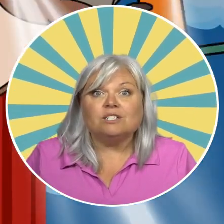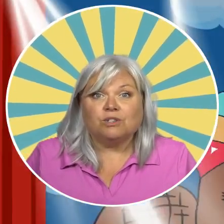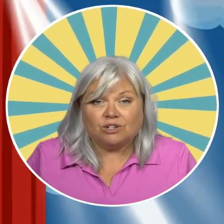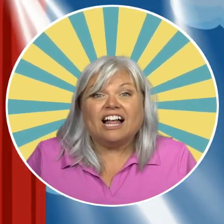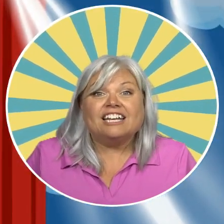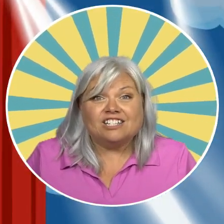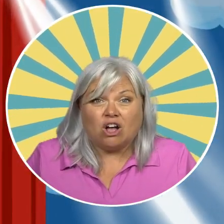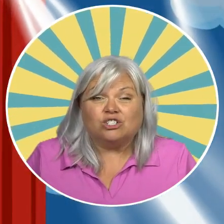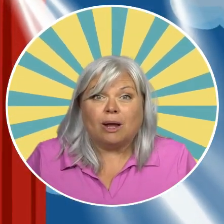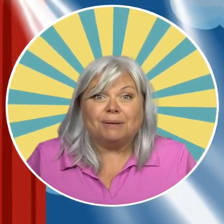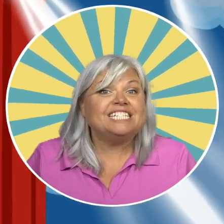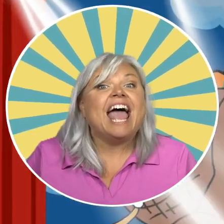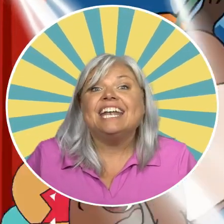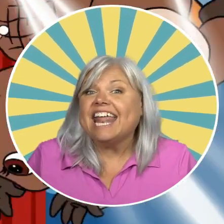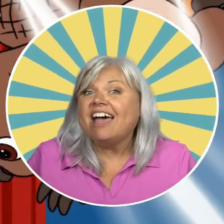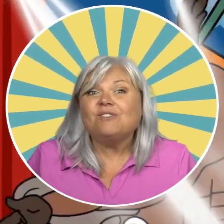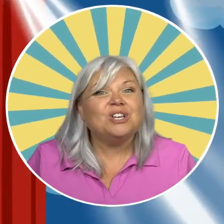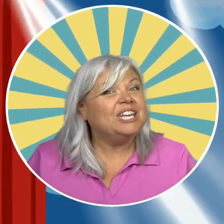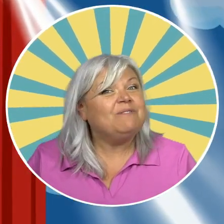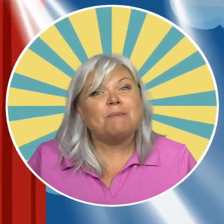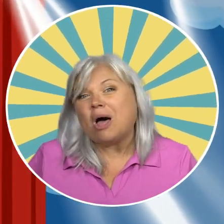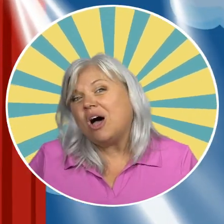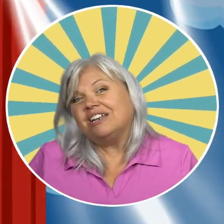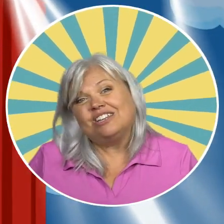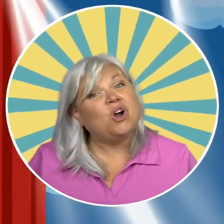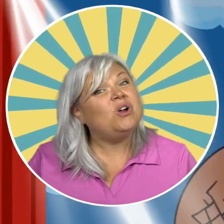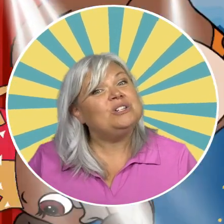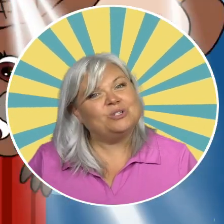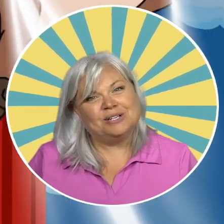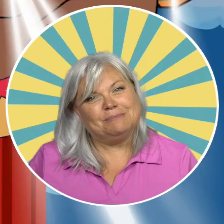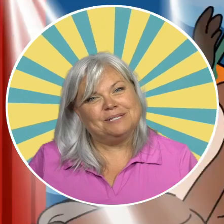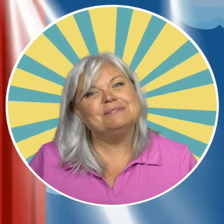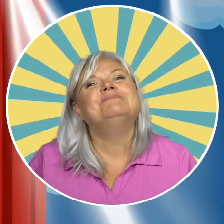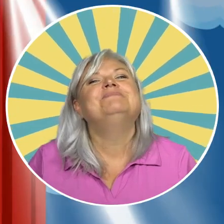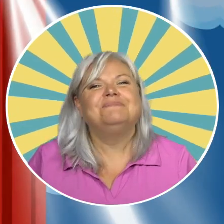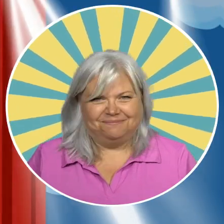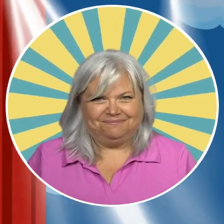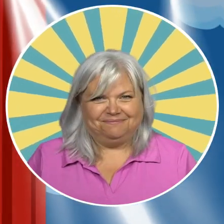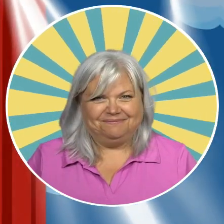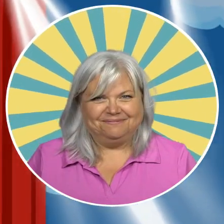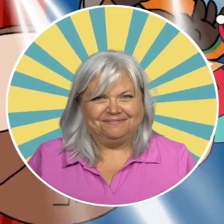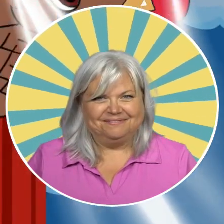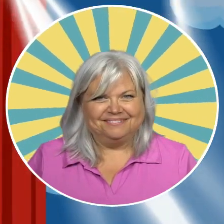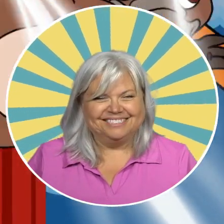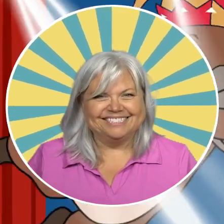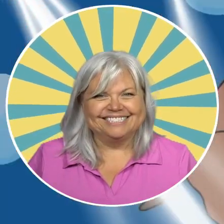please watch for Gladys on trapeze. Never give up on your dreams.